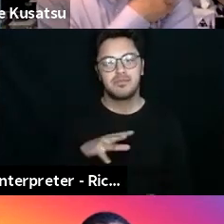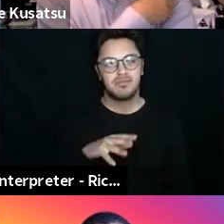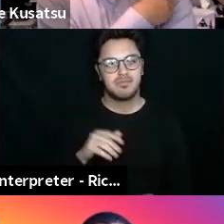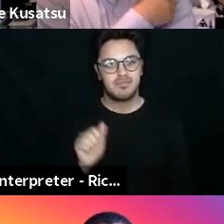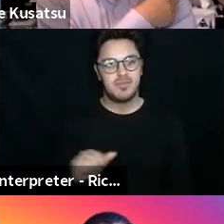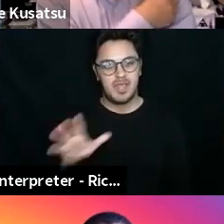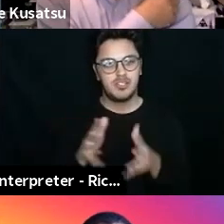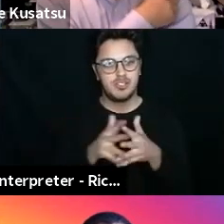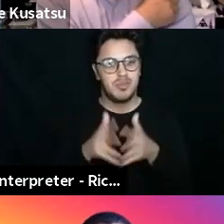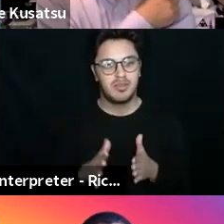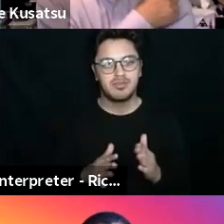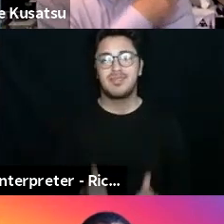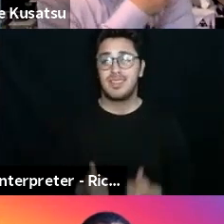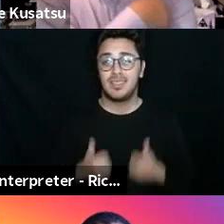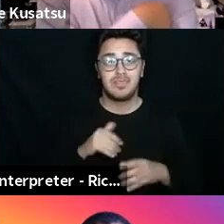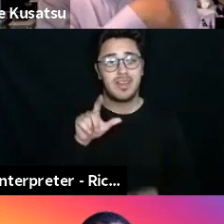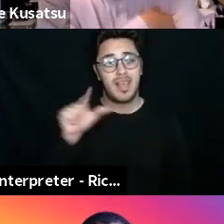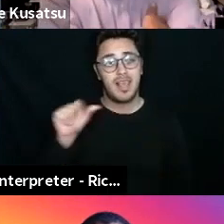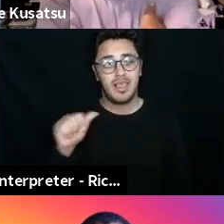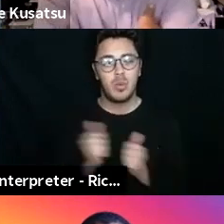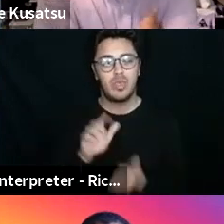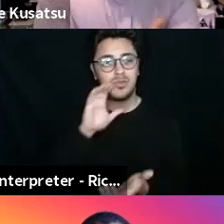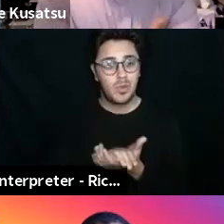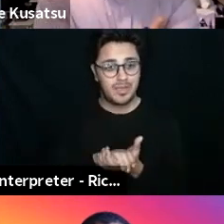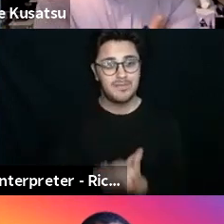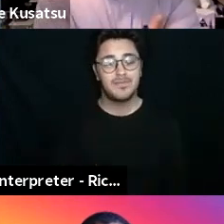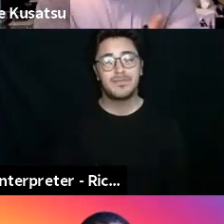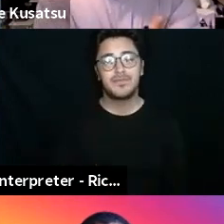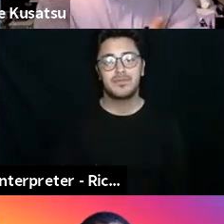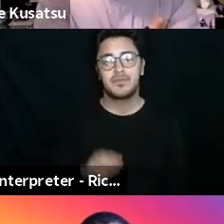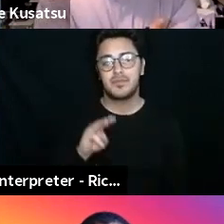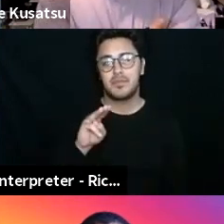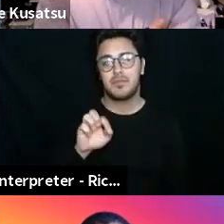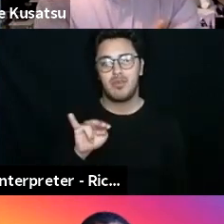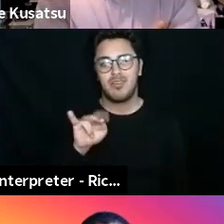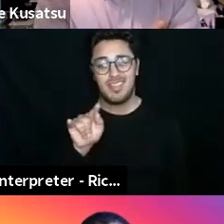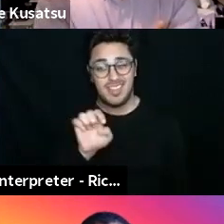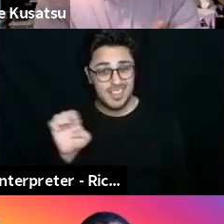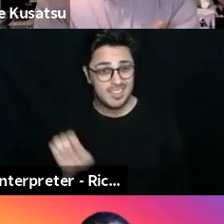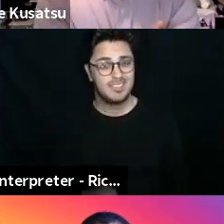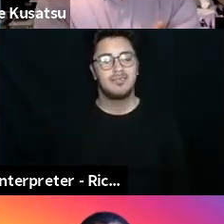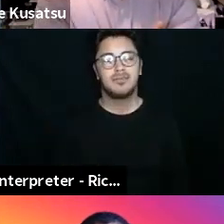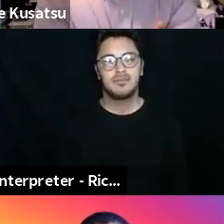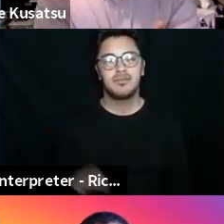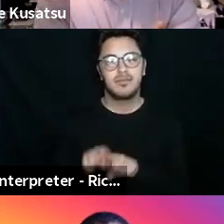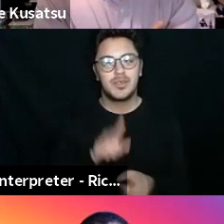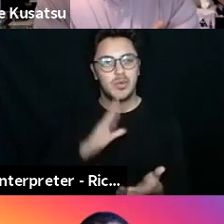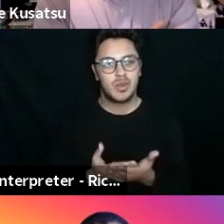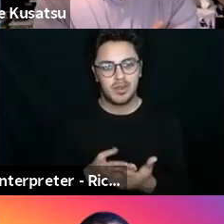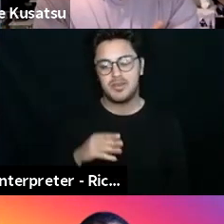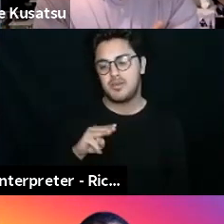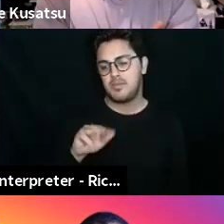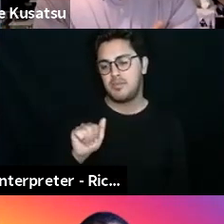He continues to live in LA with his wife, Marilee. Hopefully I said that correct, and daughter Madeline